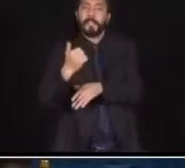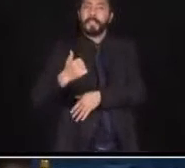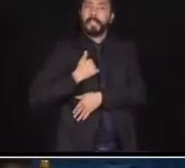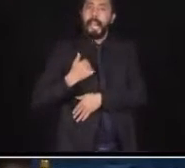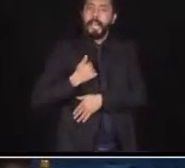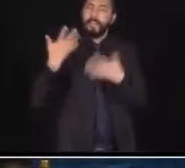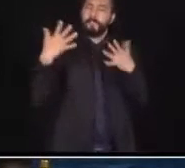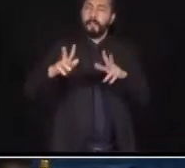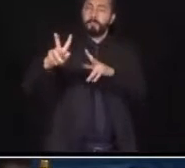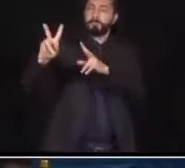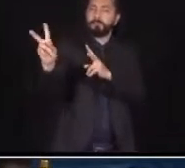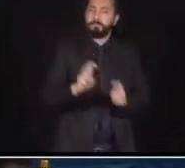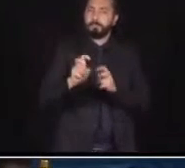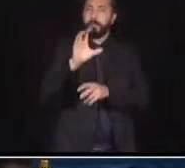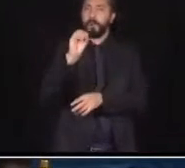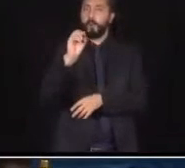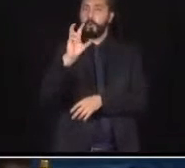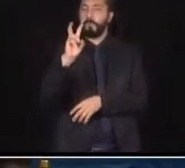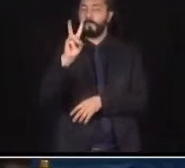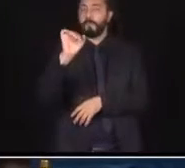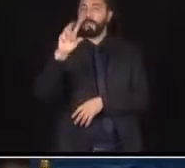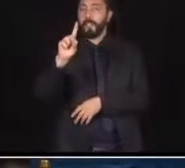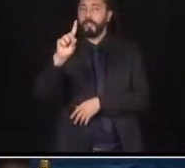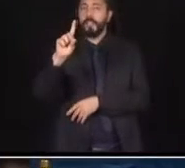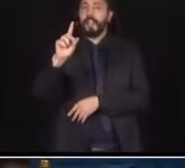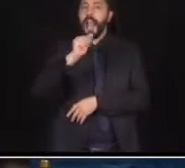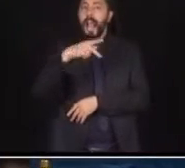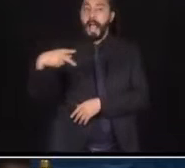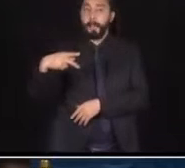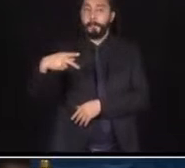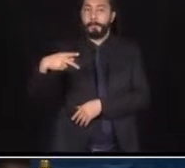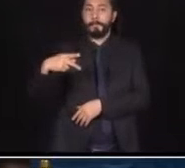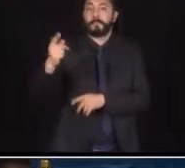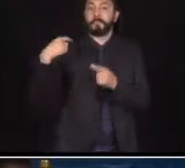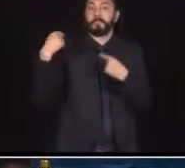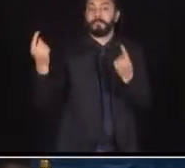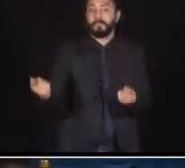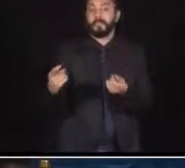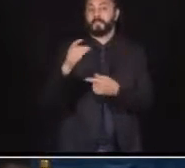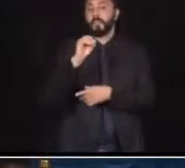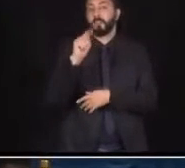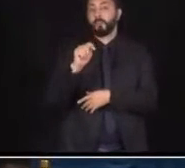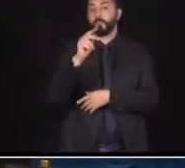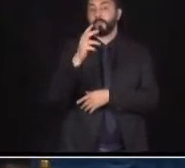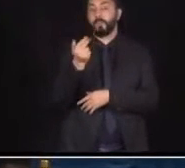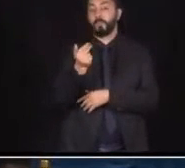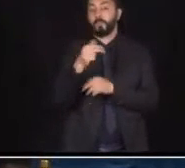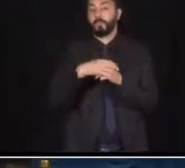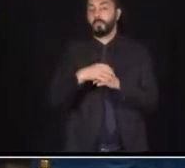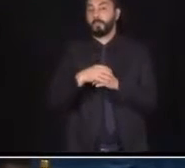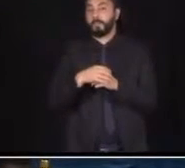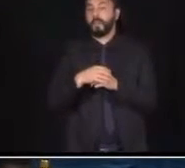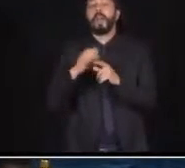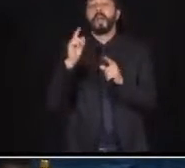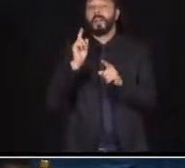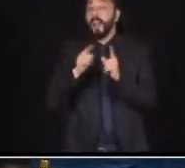Notification app as of October 13th. That amounts to 16% of the population in provinces where the